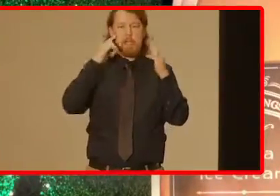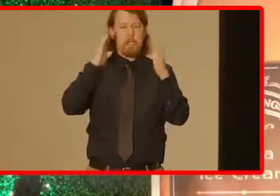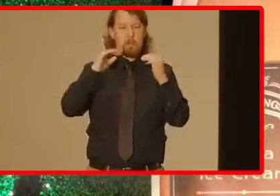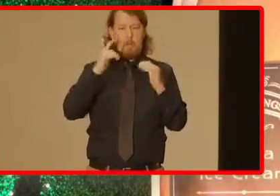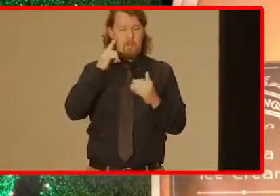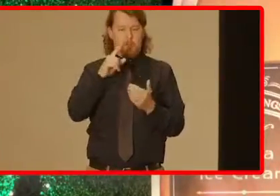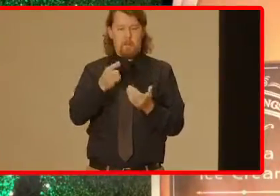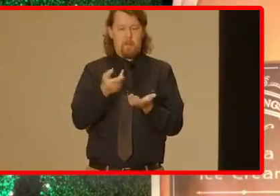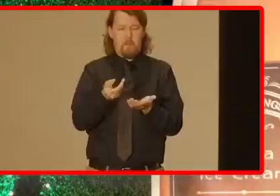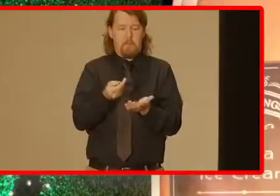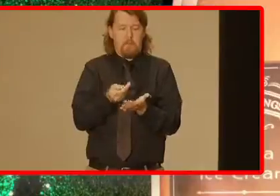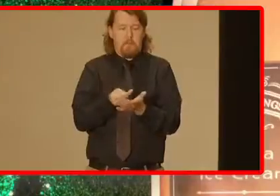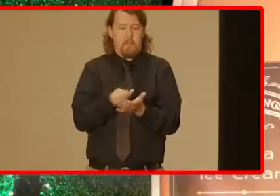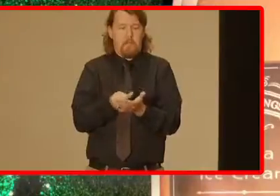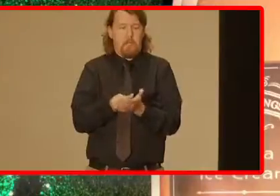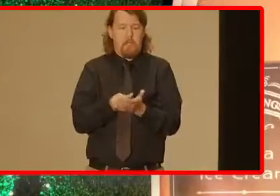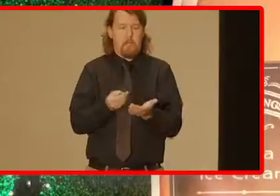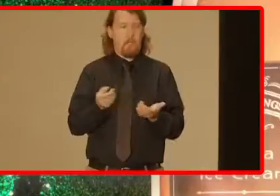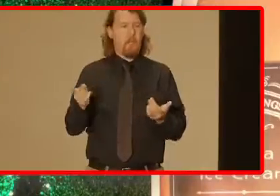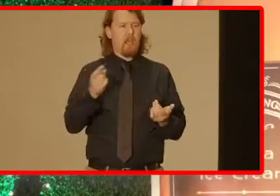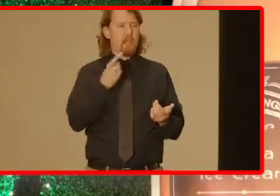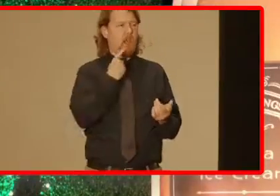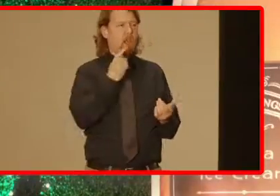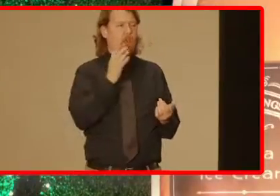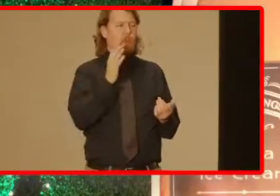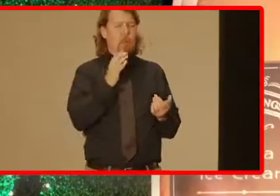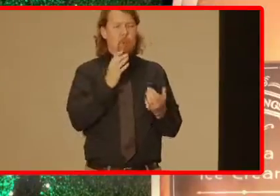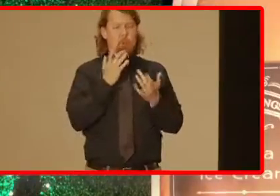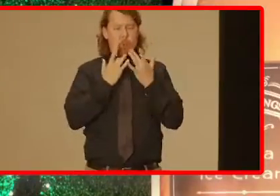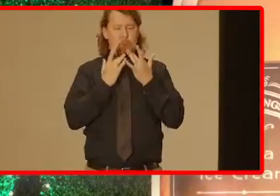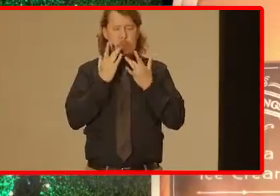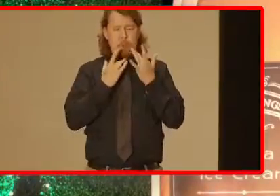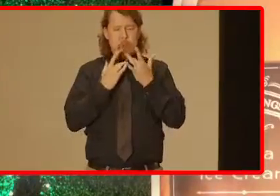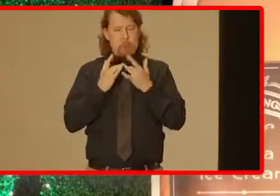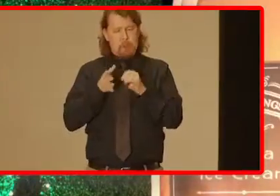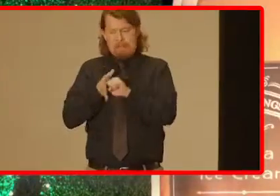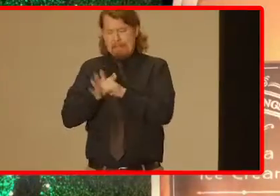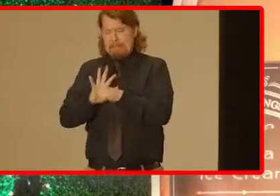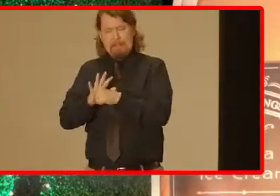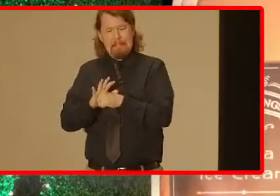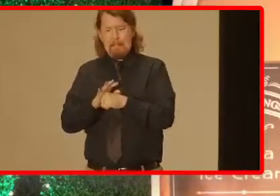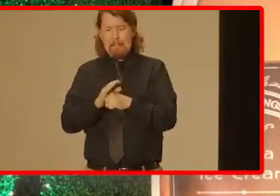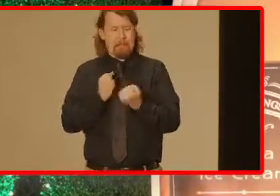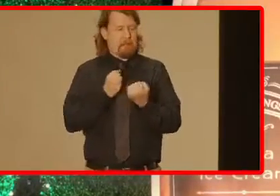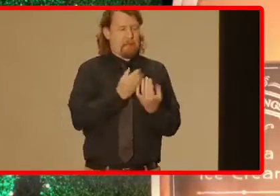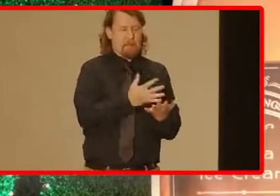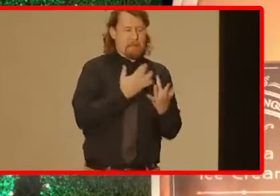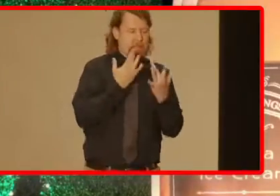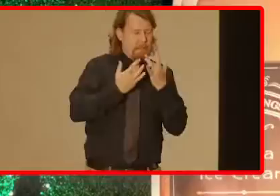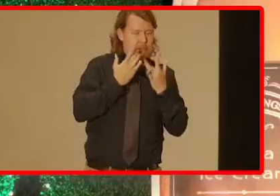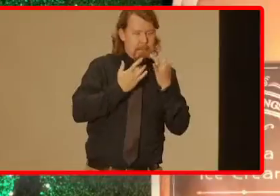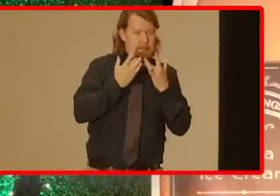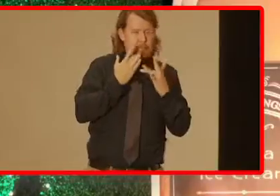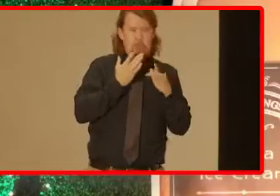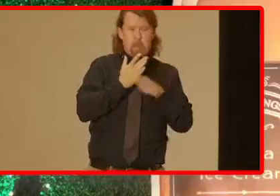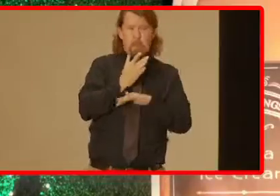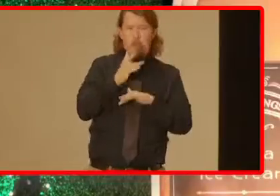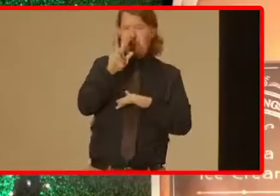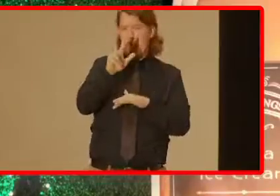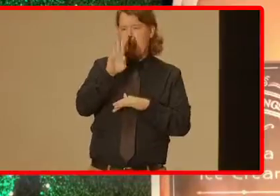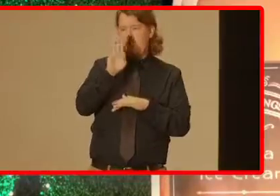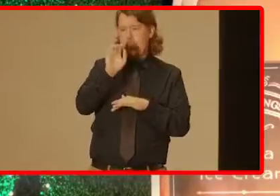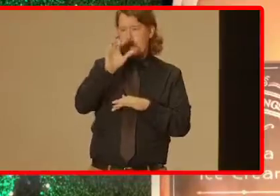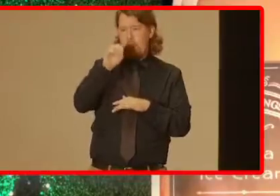funding. Everyone said it was going to be a bleak year because of the pandemic, that our state was in a, you know, over $3 billion